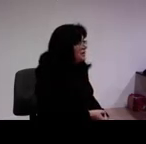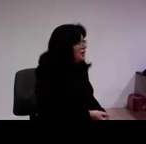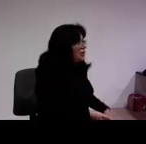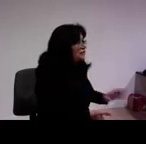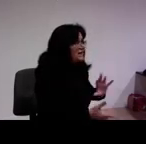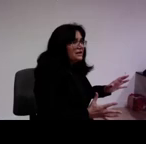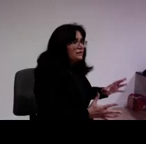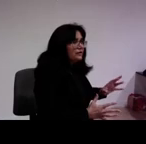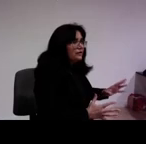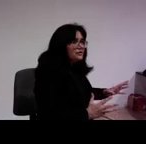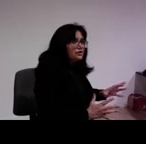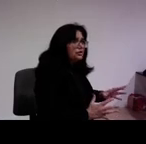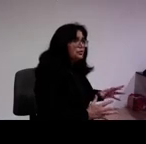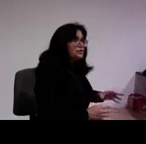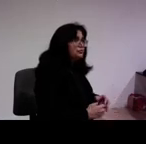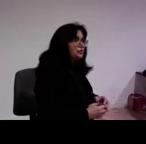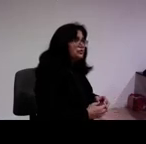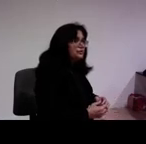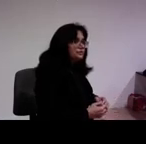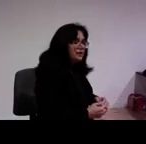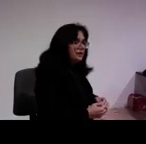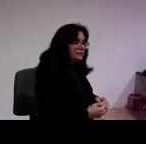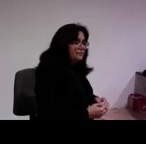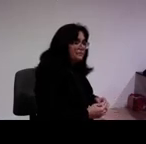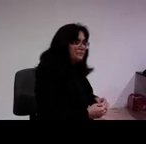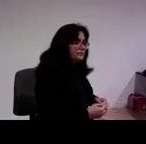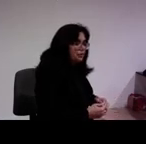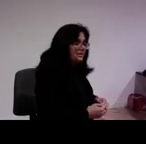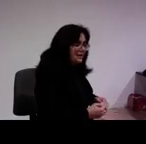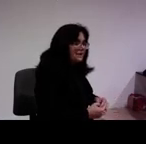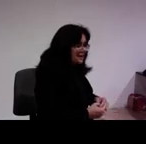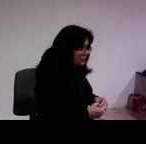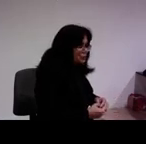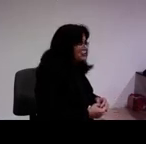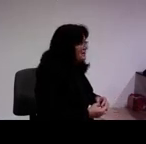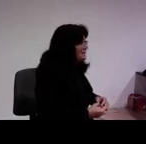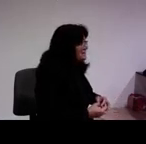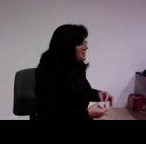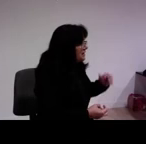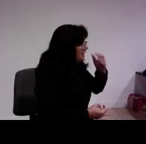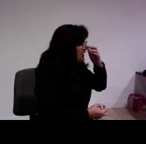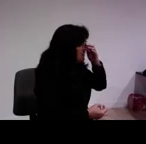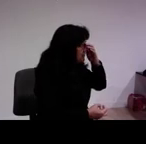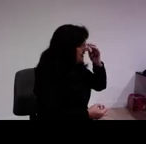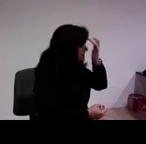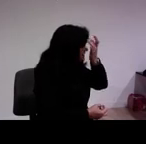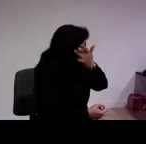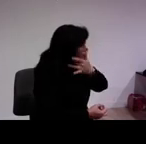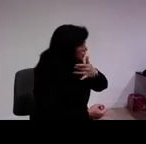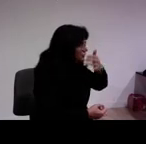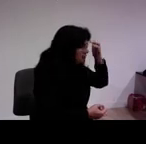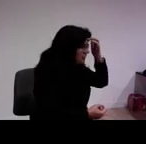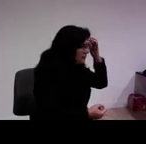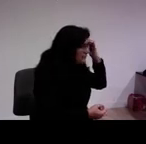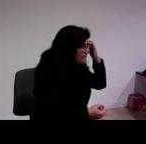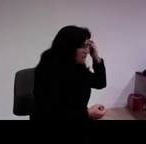reflections. I've taken a very circuitous route to end up in Aboriginal studies and as the head